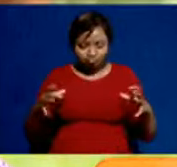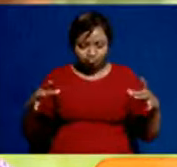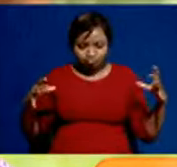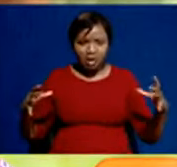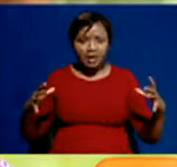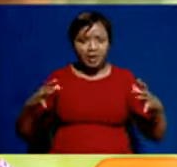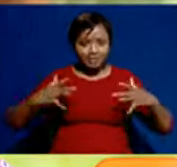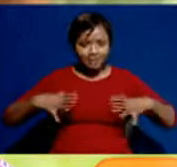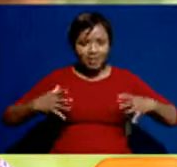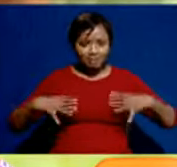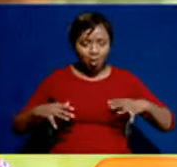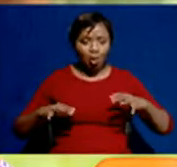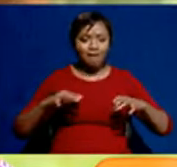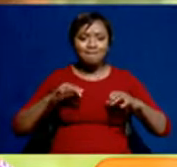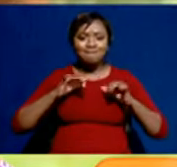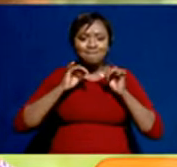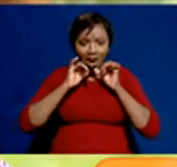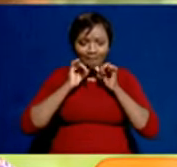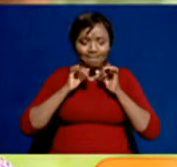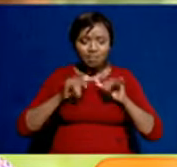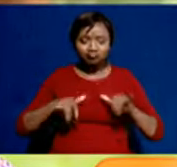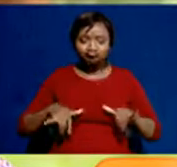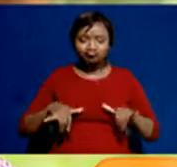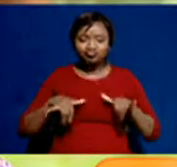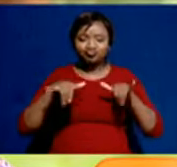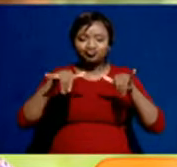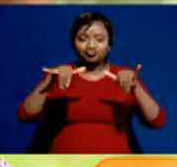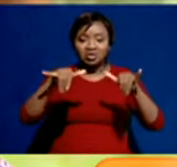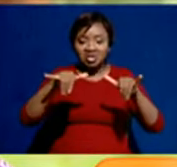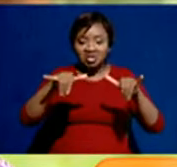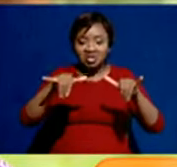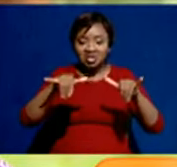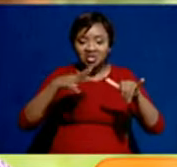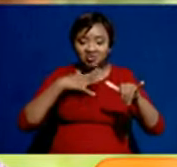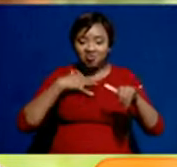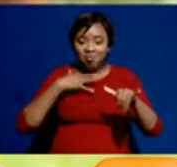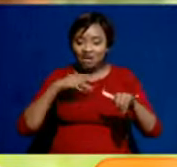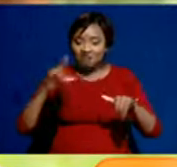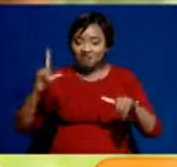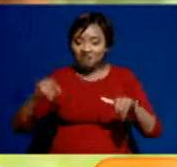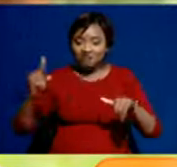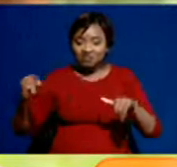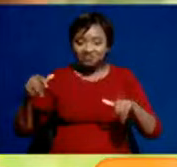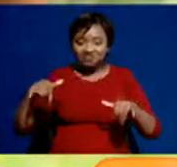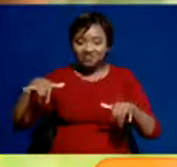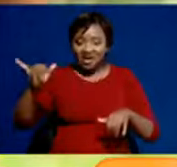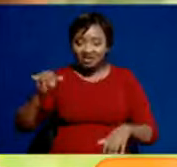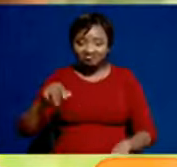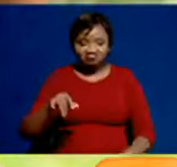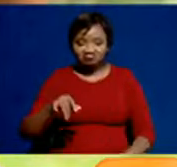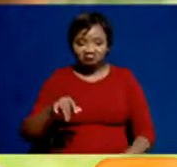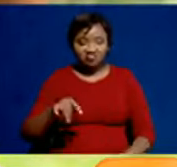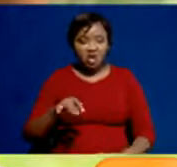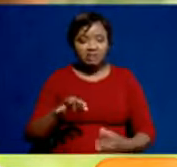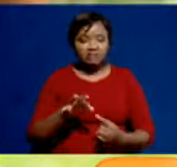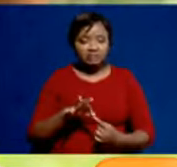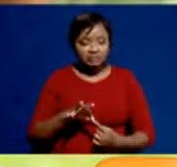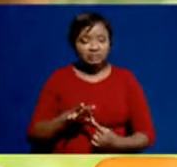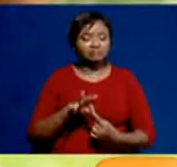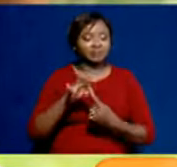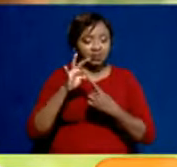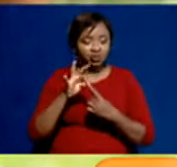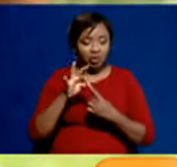They don't want to travel with a commercial aircraft. It's charter. This is a country on the precipice of